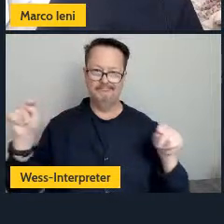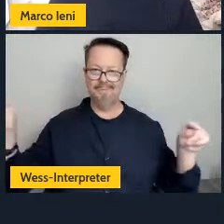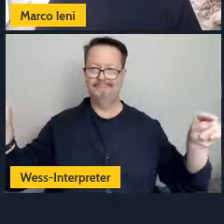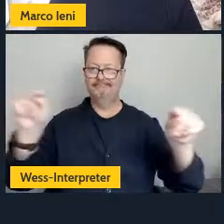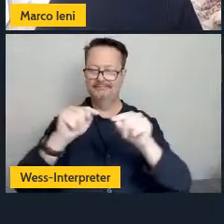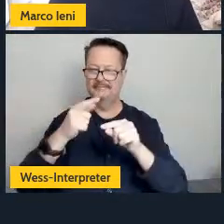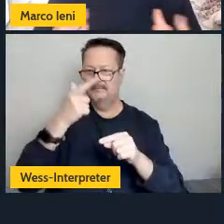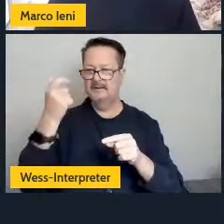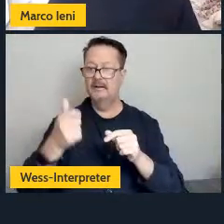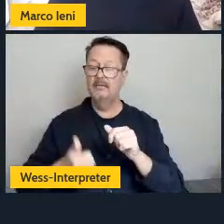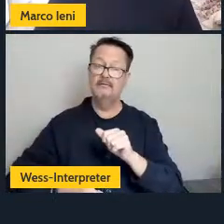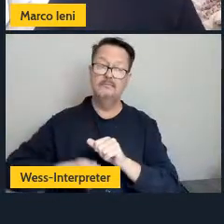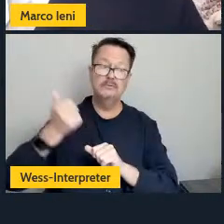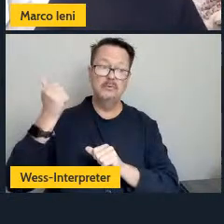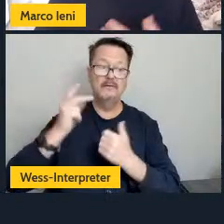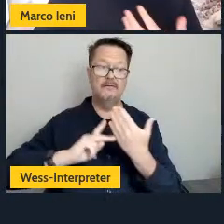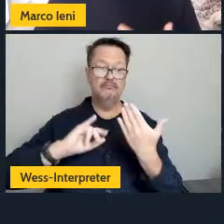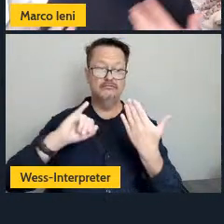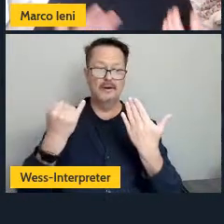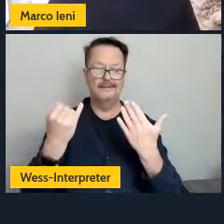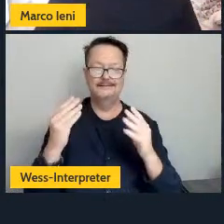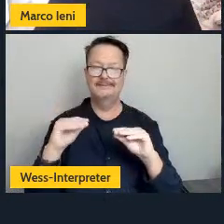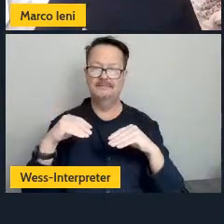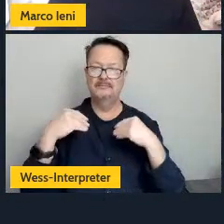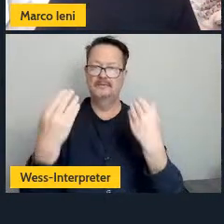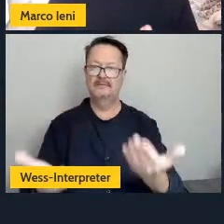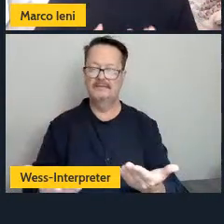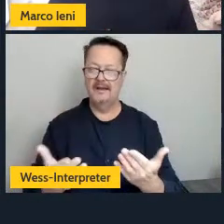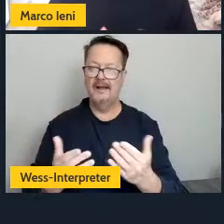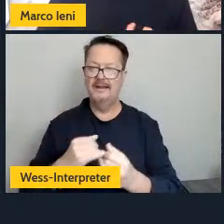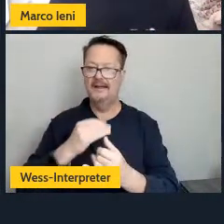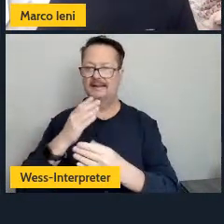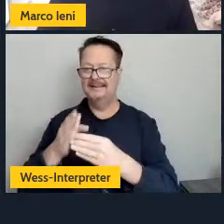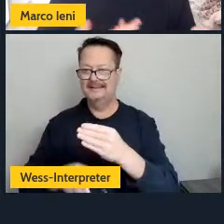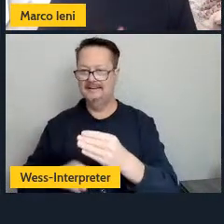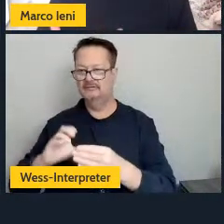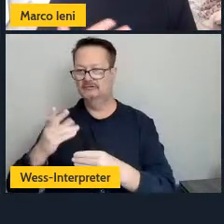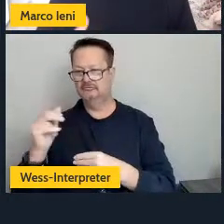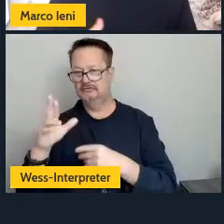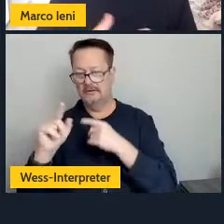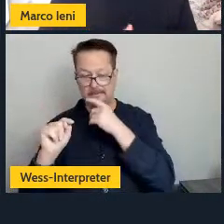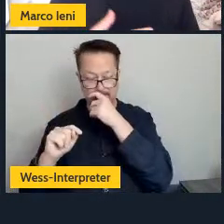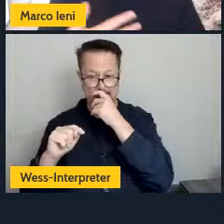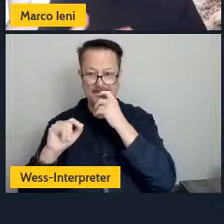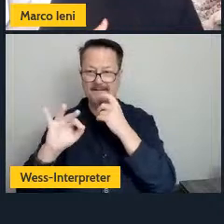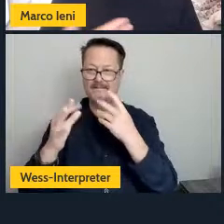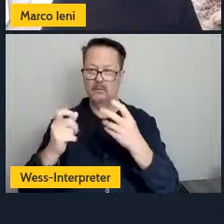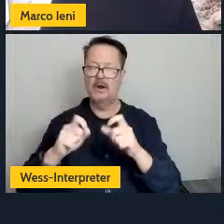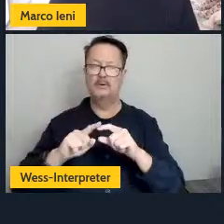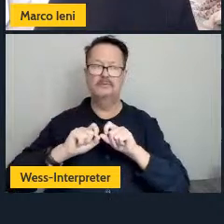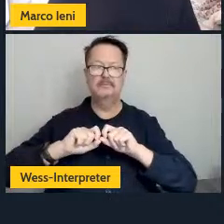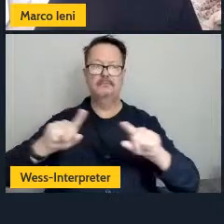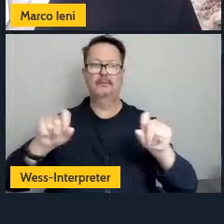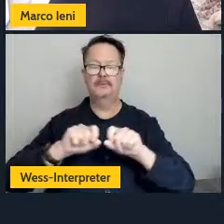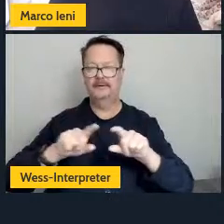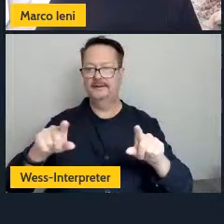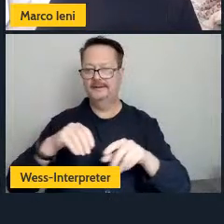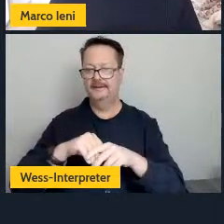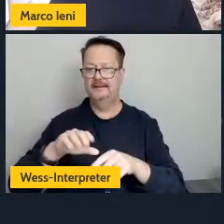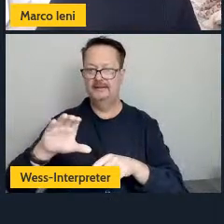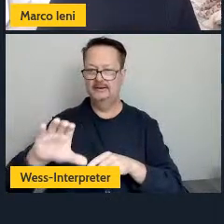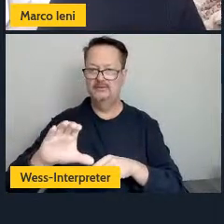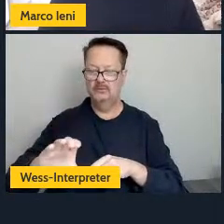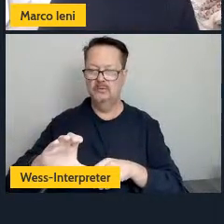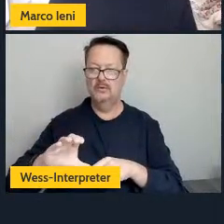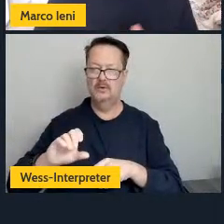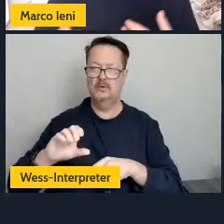because the vast majority of the projects provide Helm charts if you want to deploy them in your Kubernetes